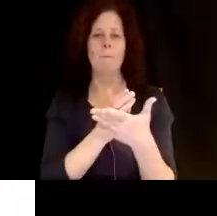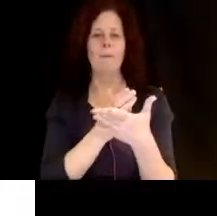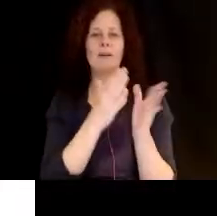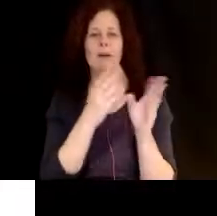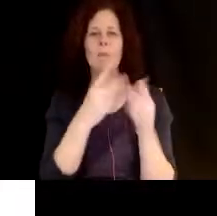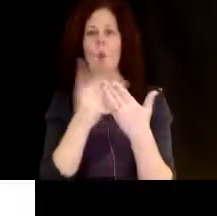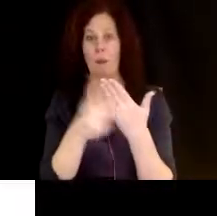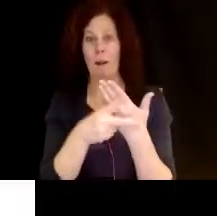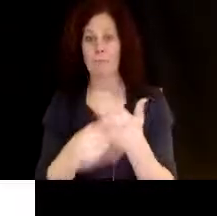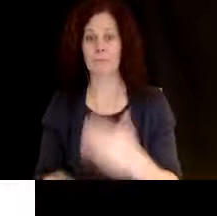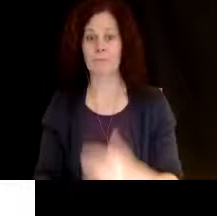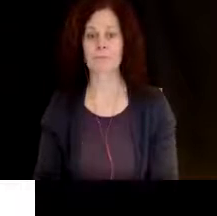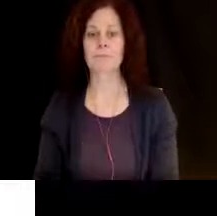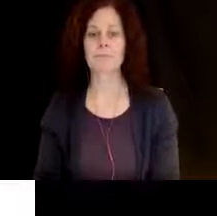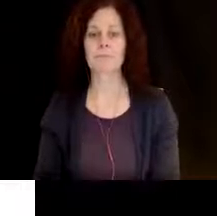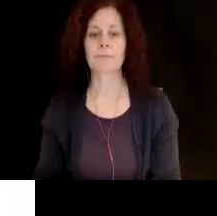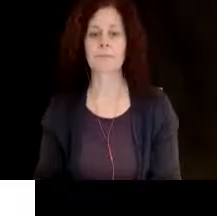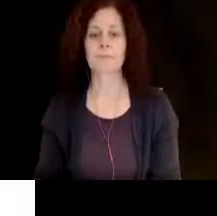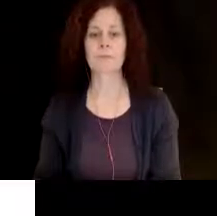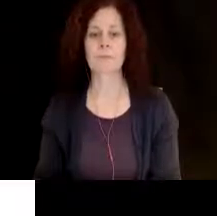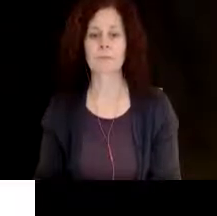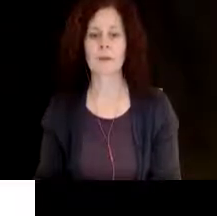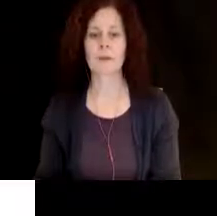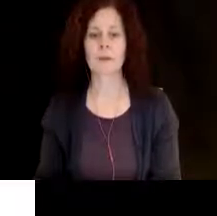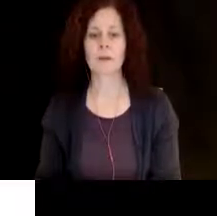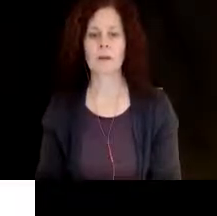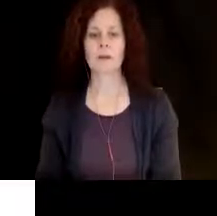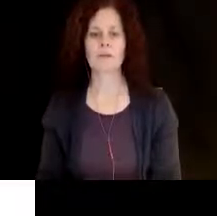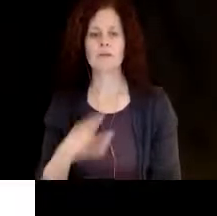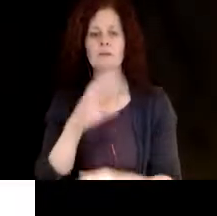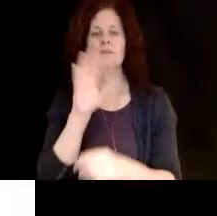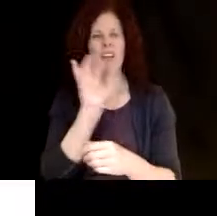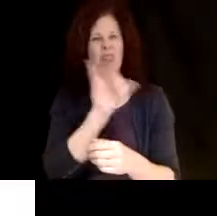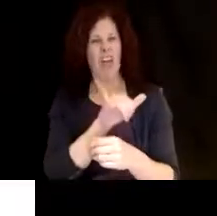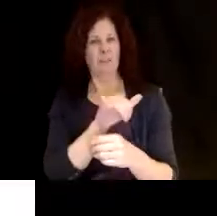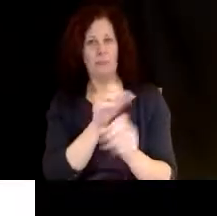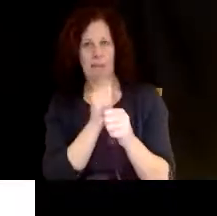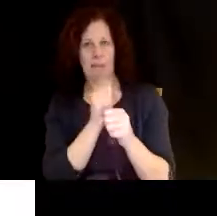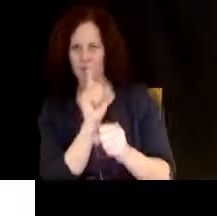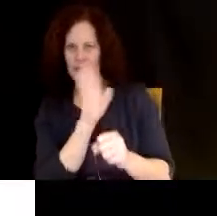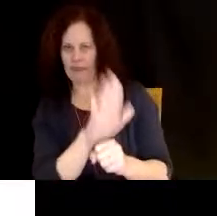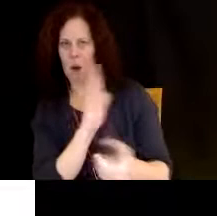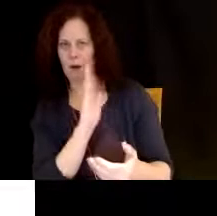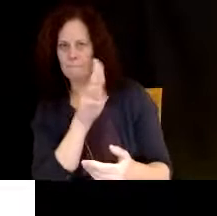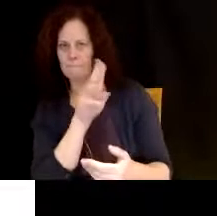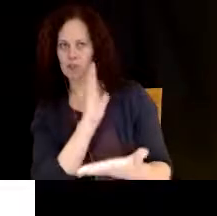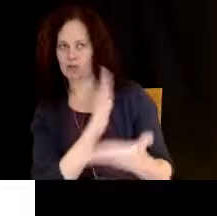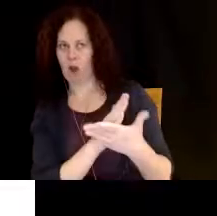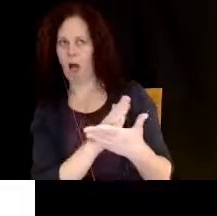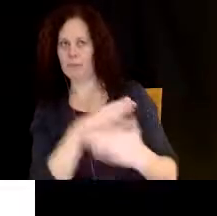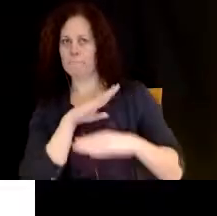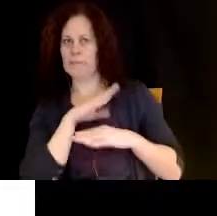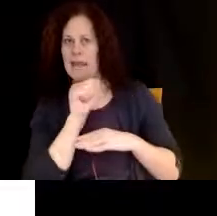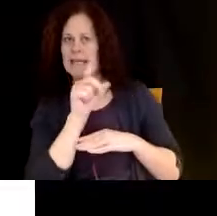ensuring at a minimum that their stops are ADA accessible, and to provide, to review their process for reporting issues